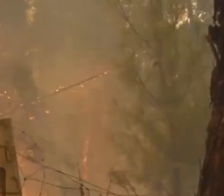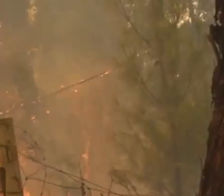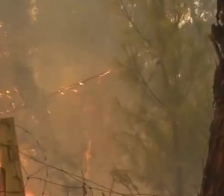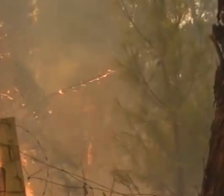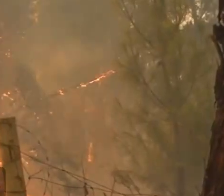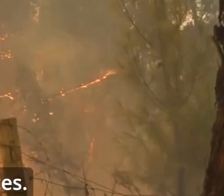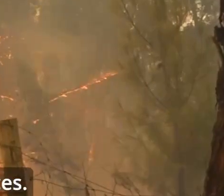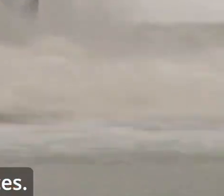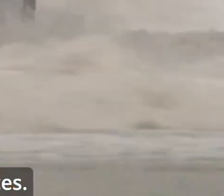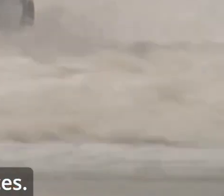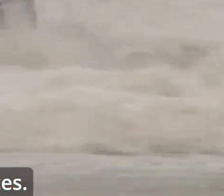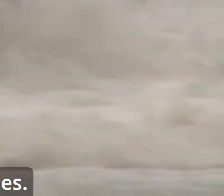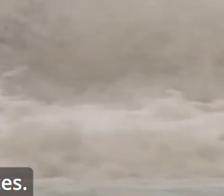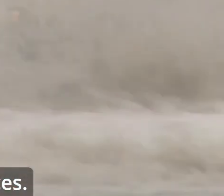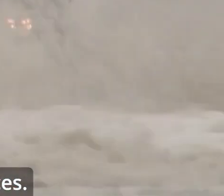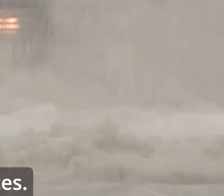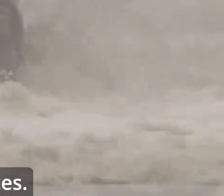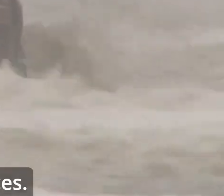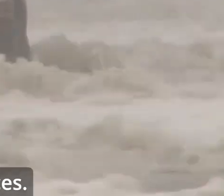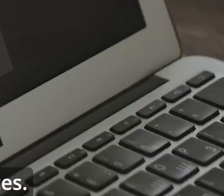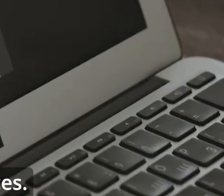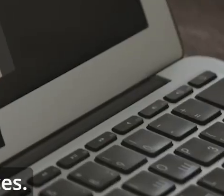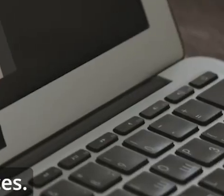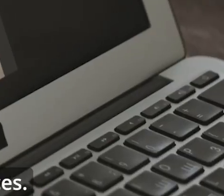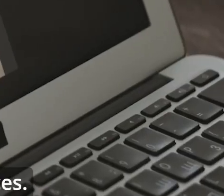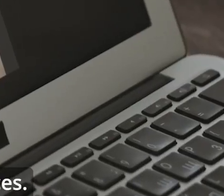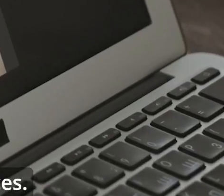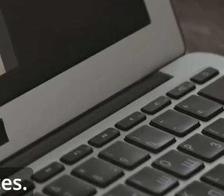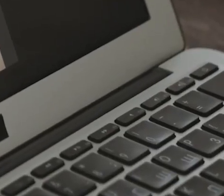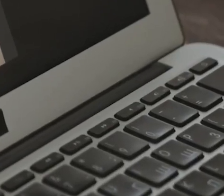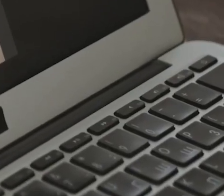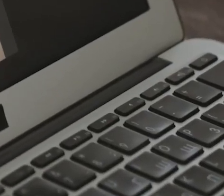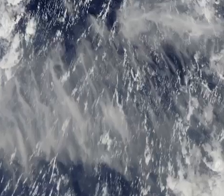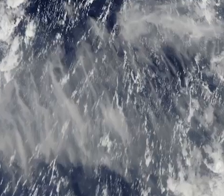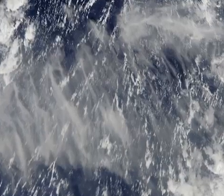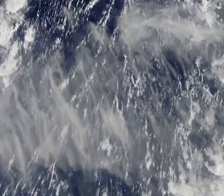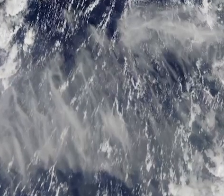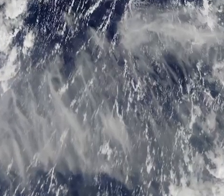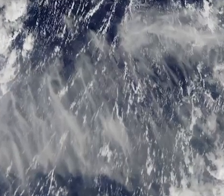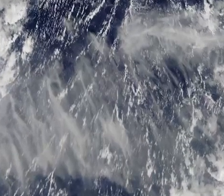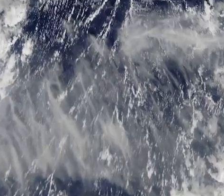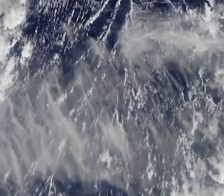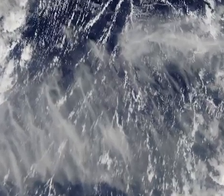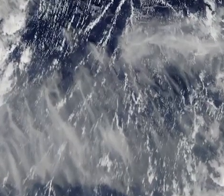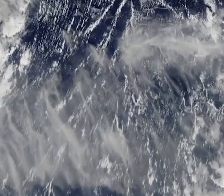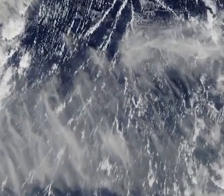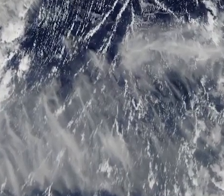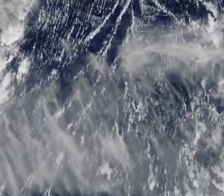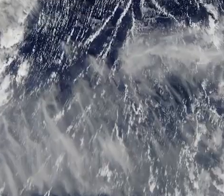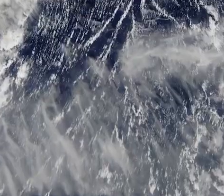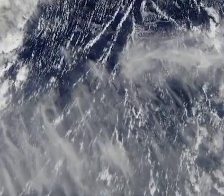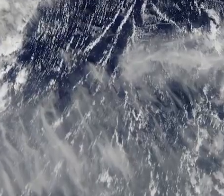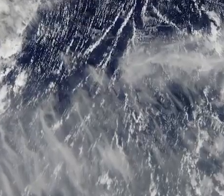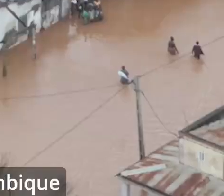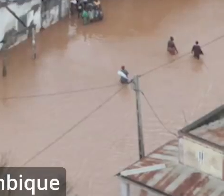complex hazards, posing extreme risks to critical assets and its services. For example, in 2019,